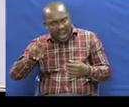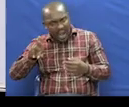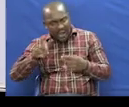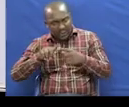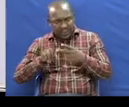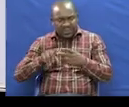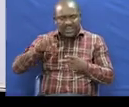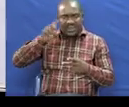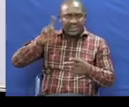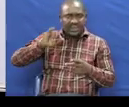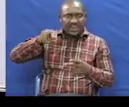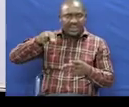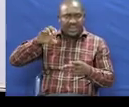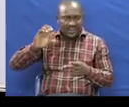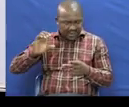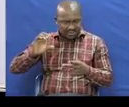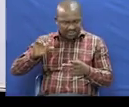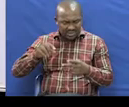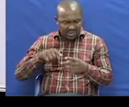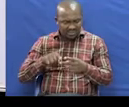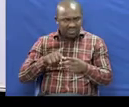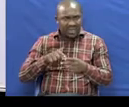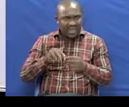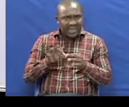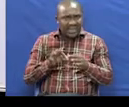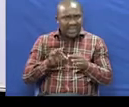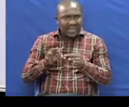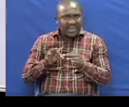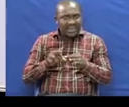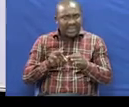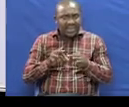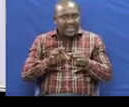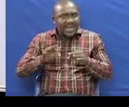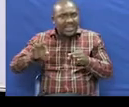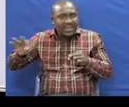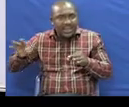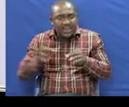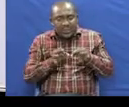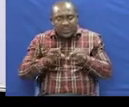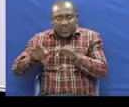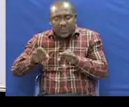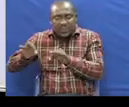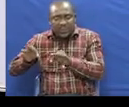We can see placement of zinc and copper here is copper,